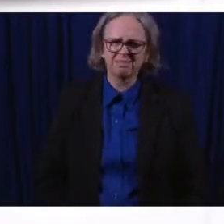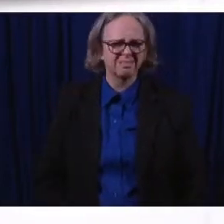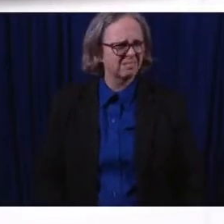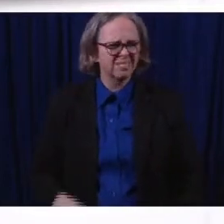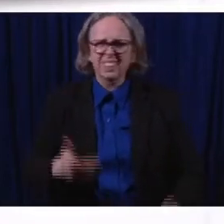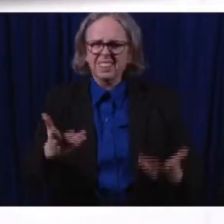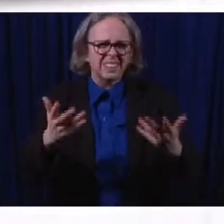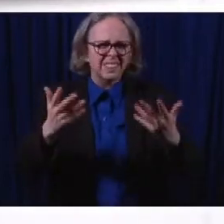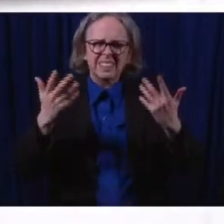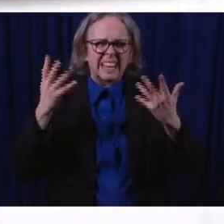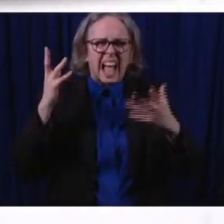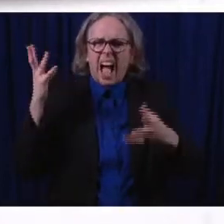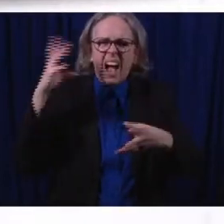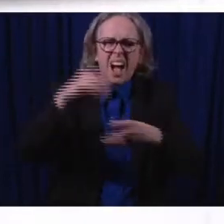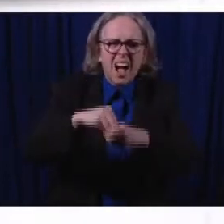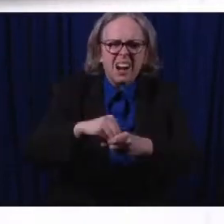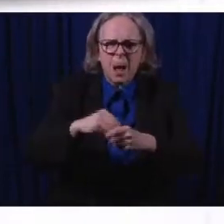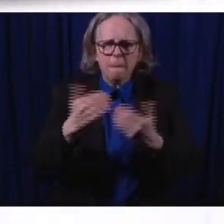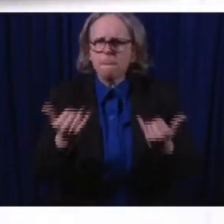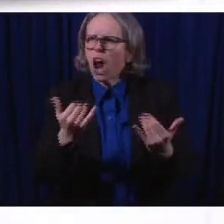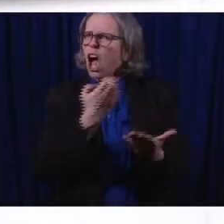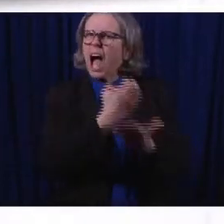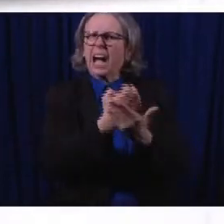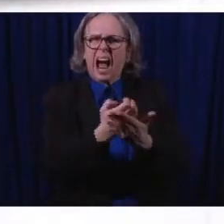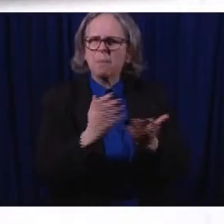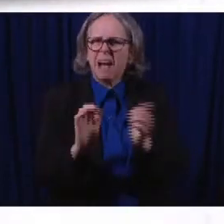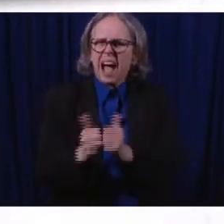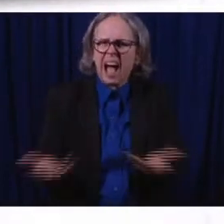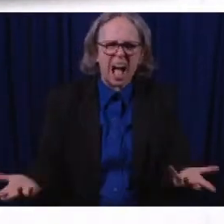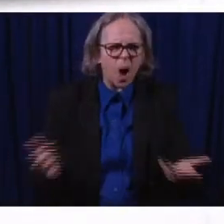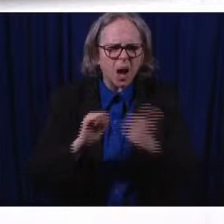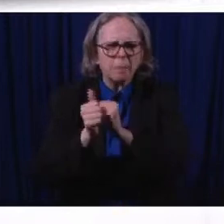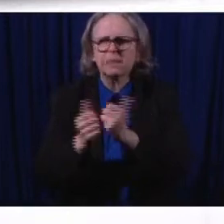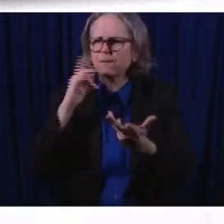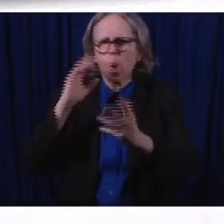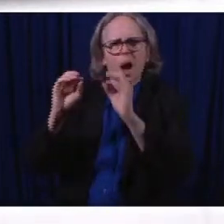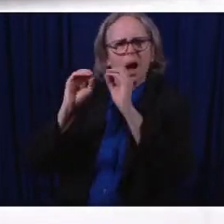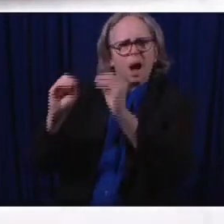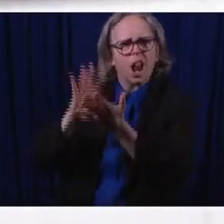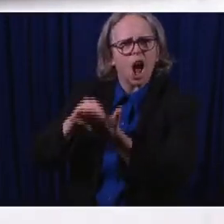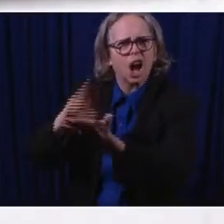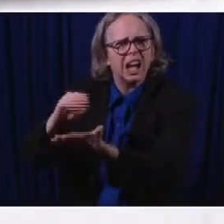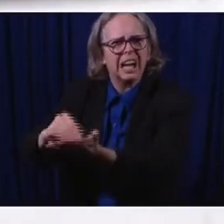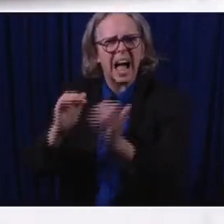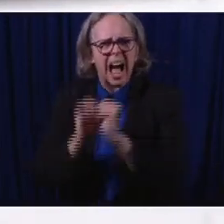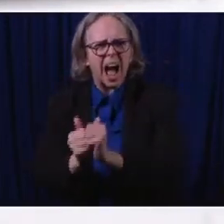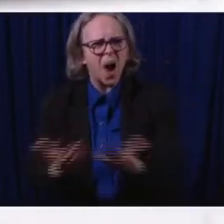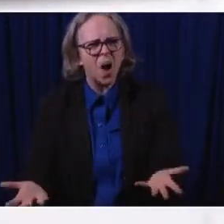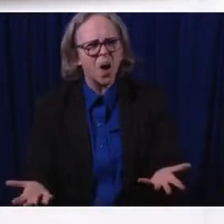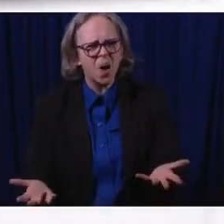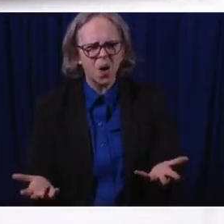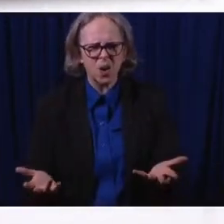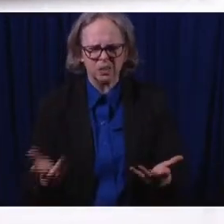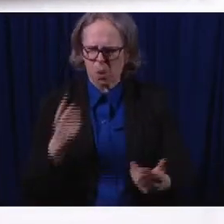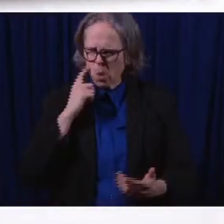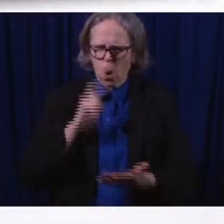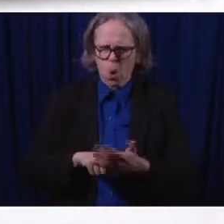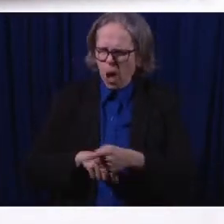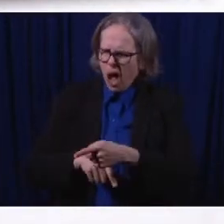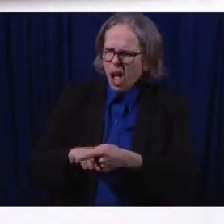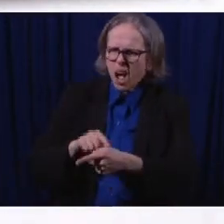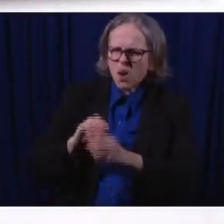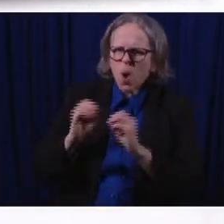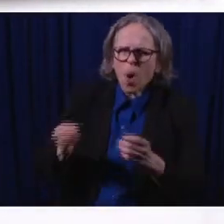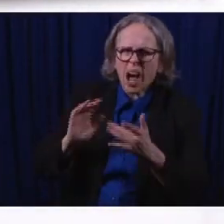economy, the modern education system, and the modern healthcare system. As a result of that, we're serving their students now. We're getting them the services